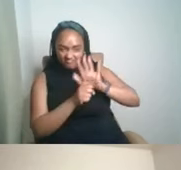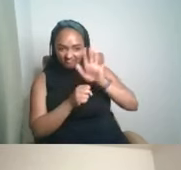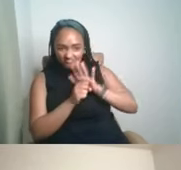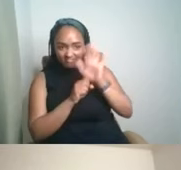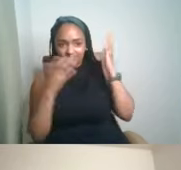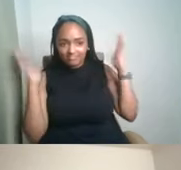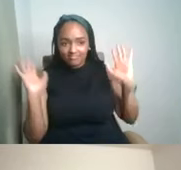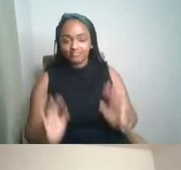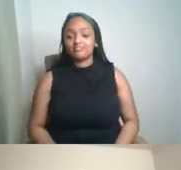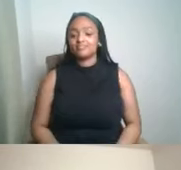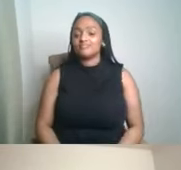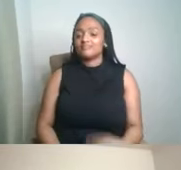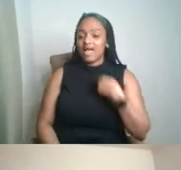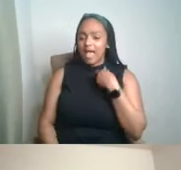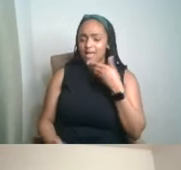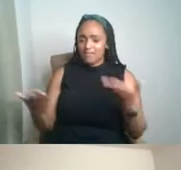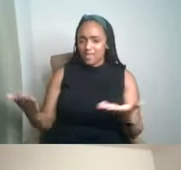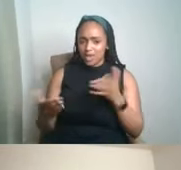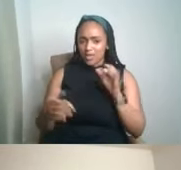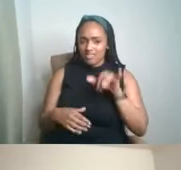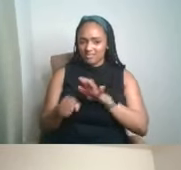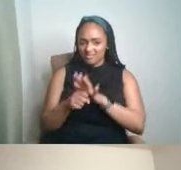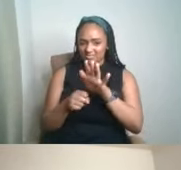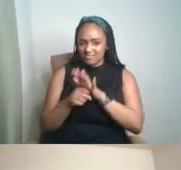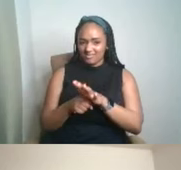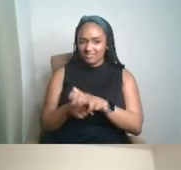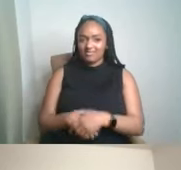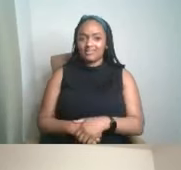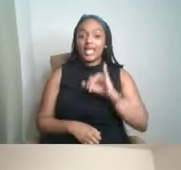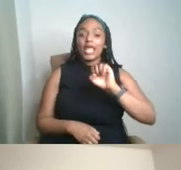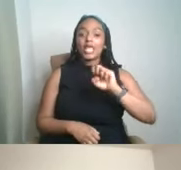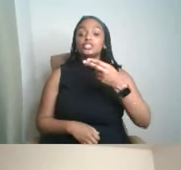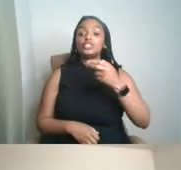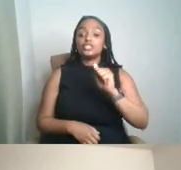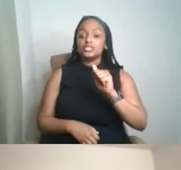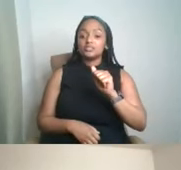I am here and that is enough. Everybody unmute and say to Isha, Isha,